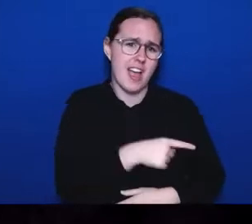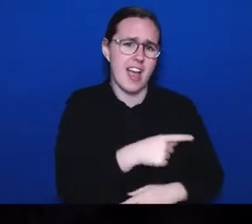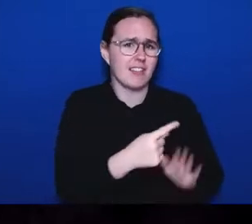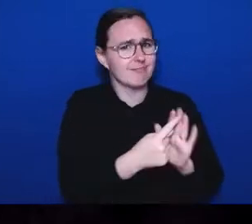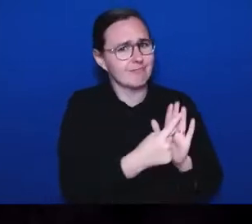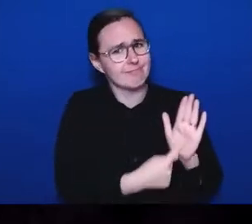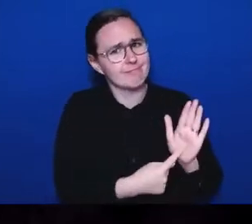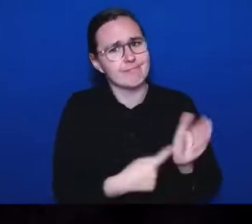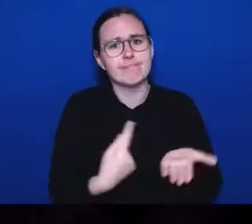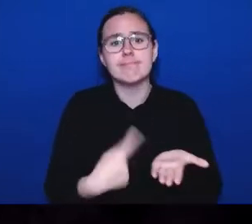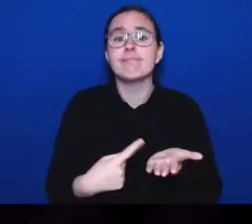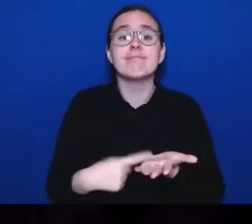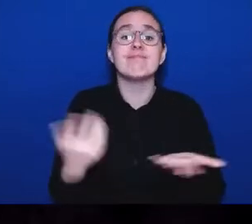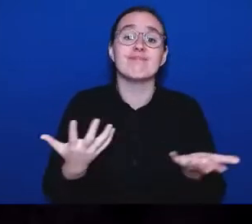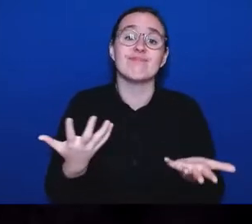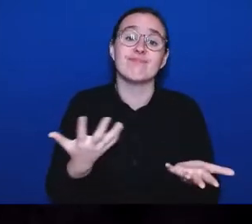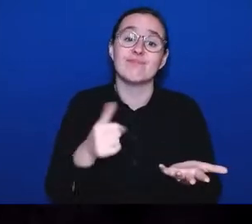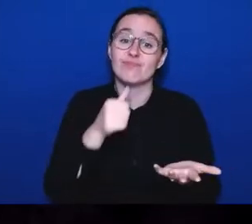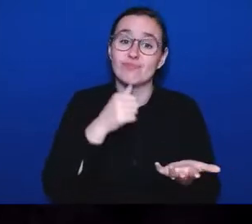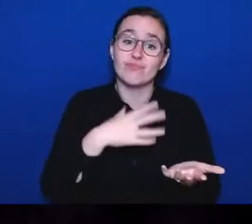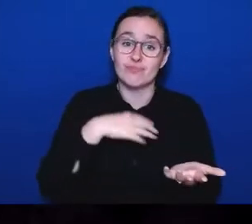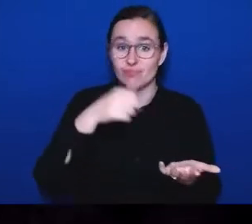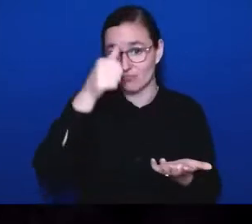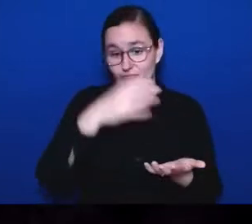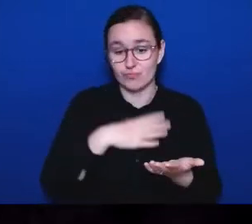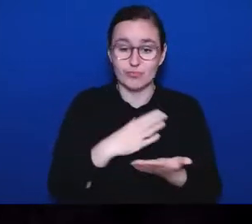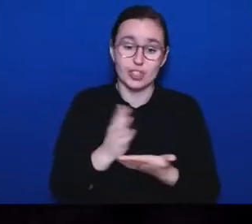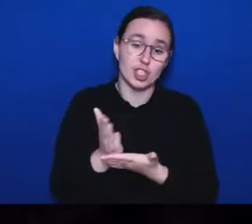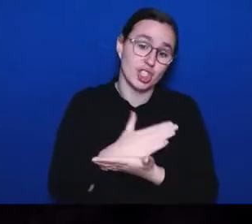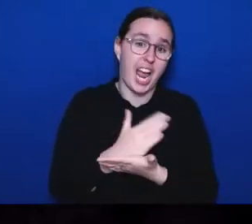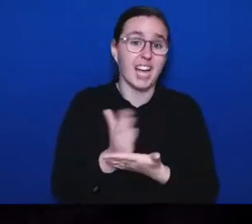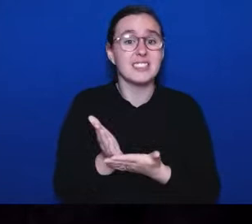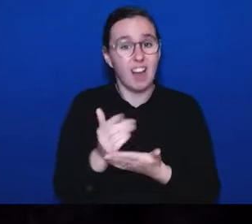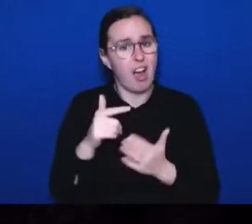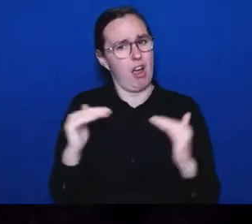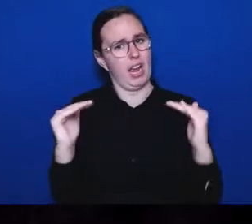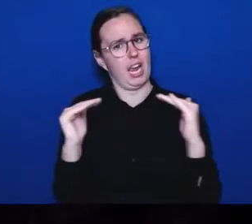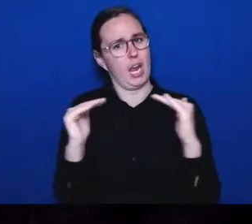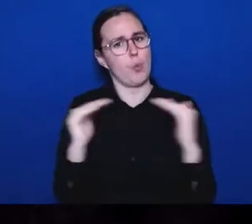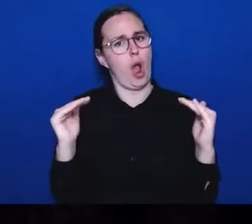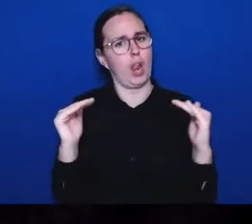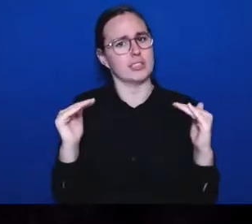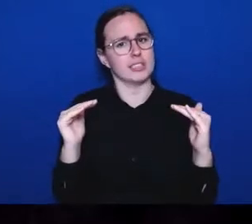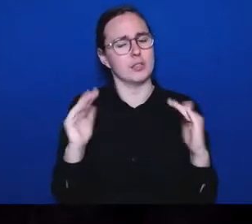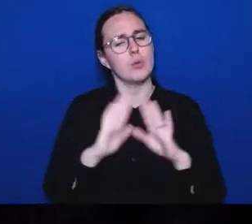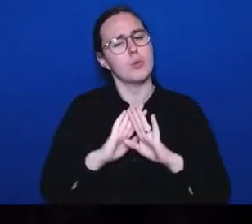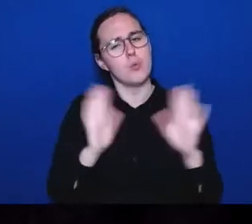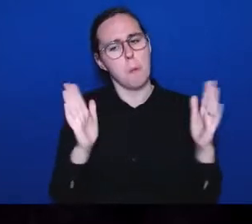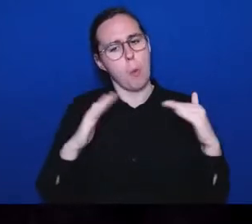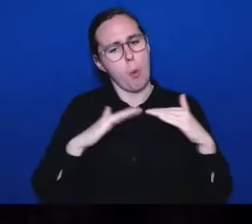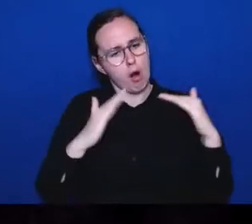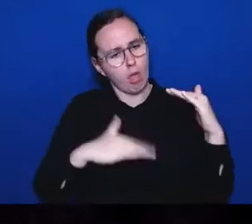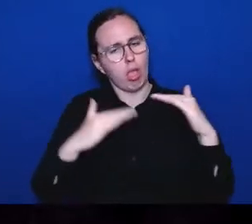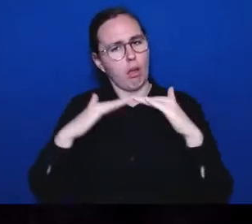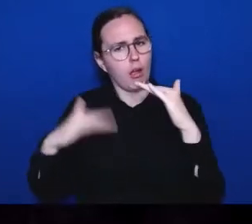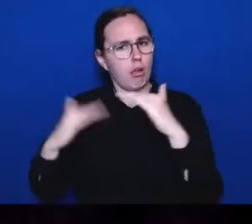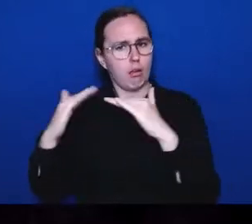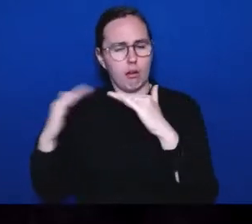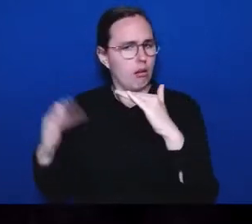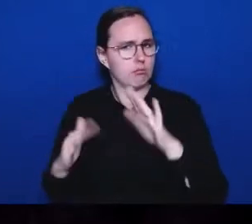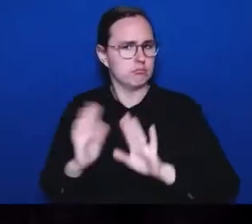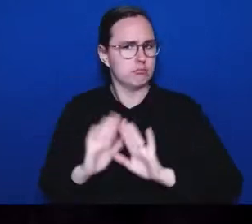the profession and to integrate cultural safety and humility into all of our work. Our new family physician